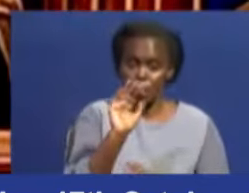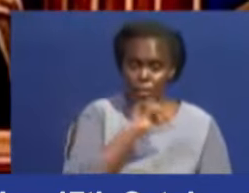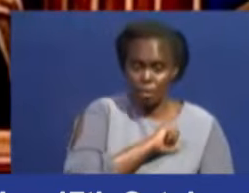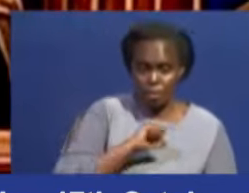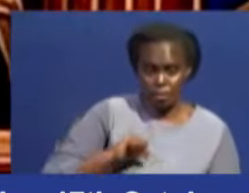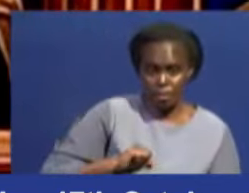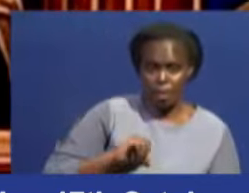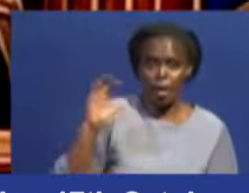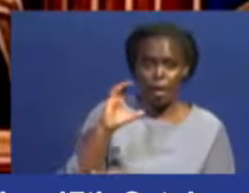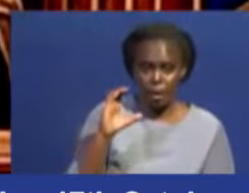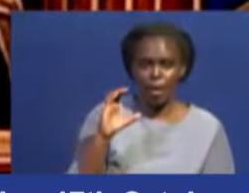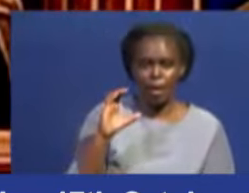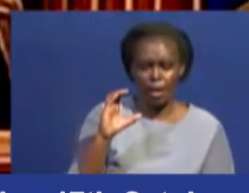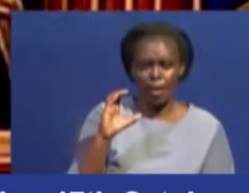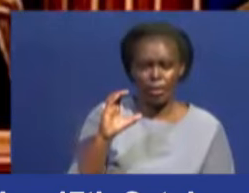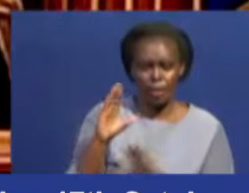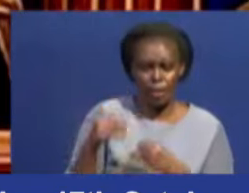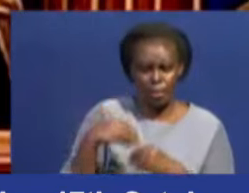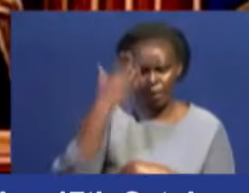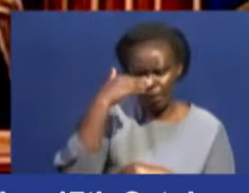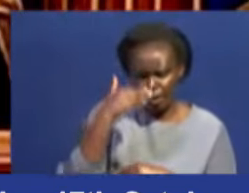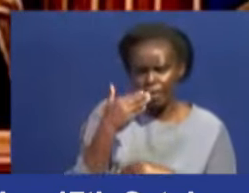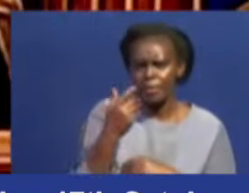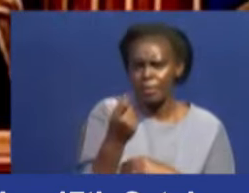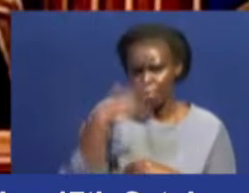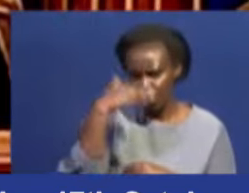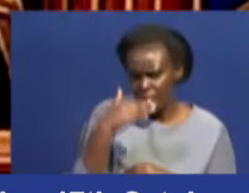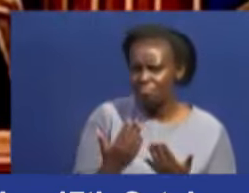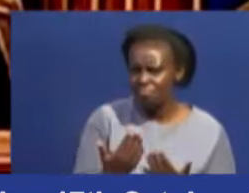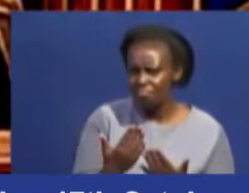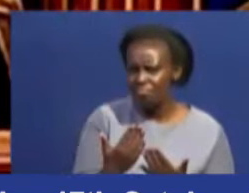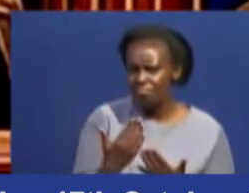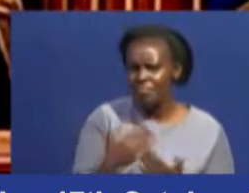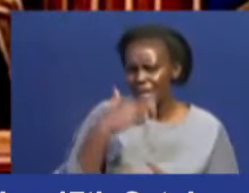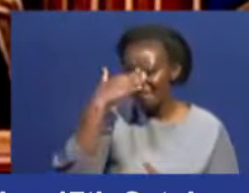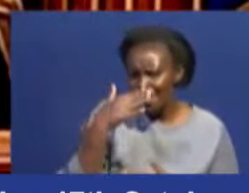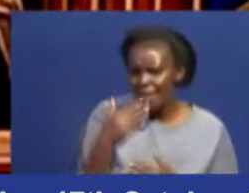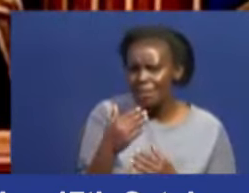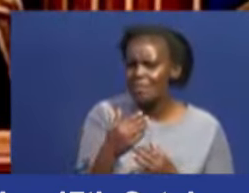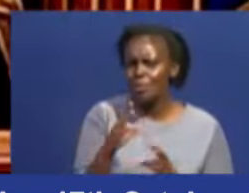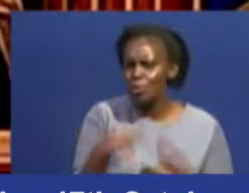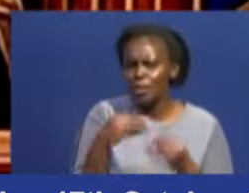that your client be given a couple of days. Now, a couple of days